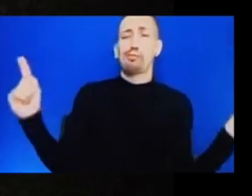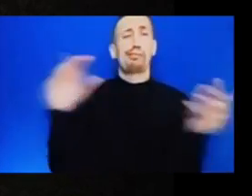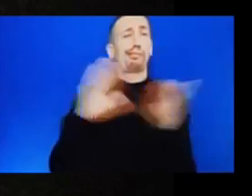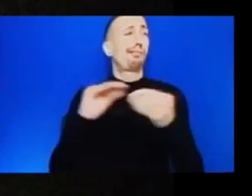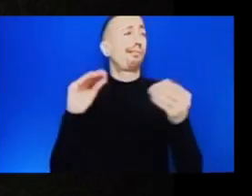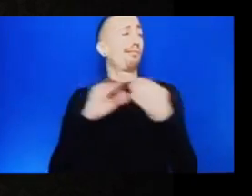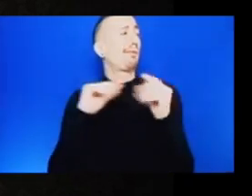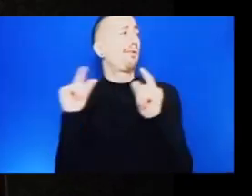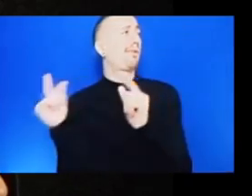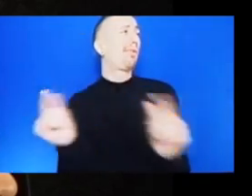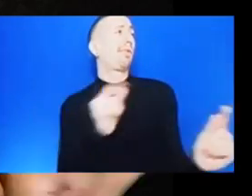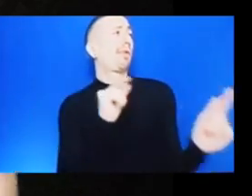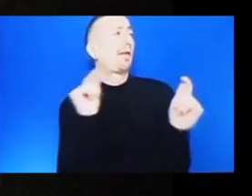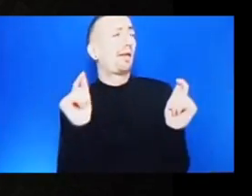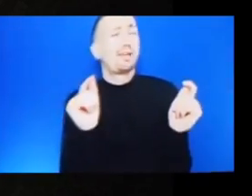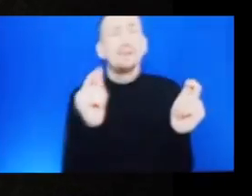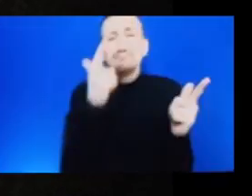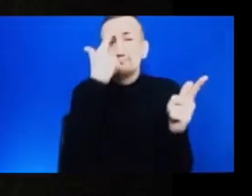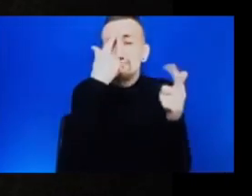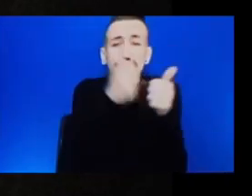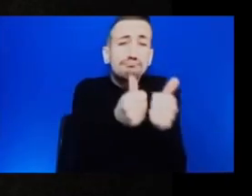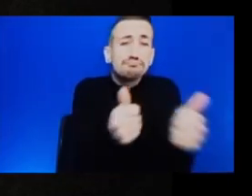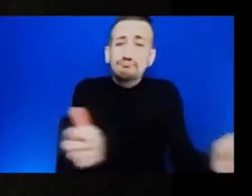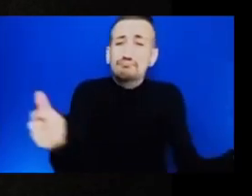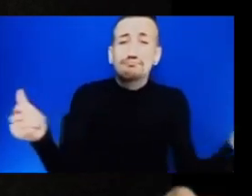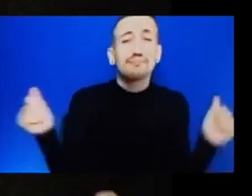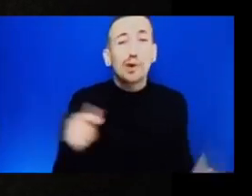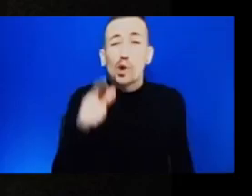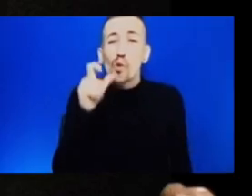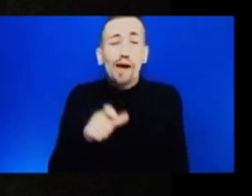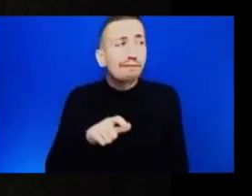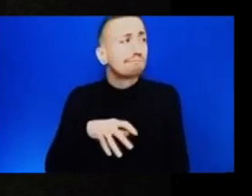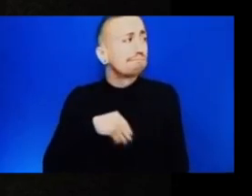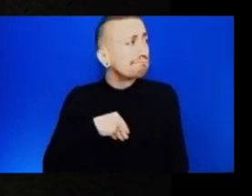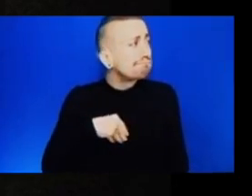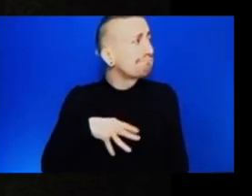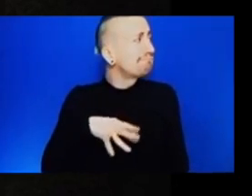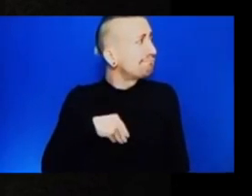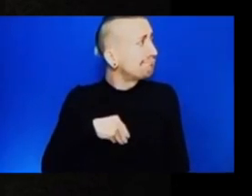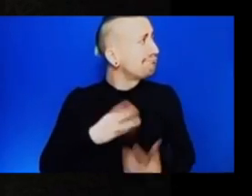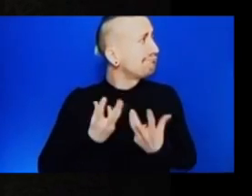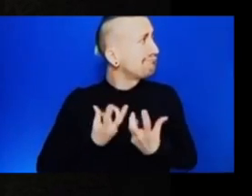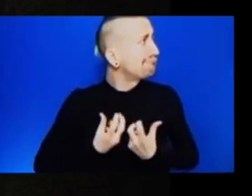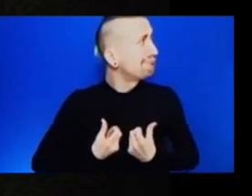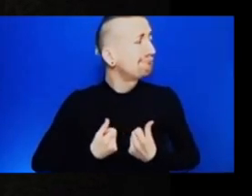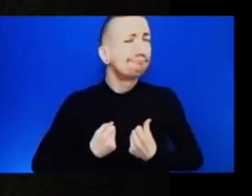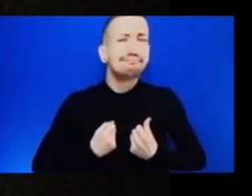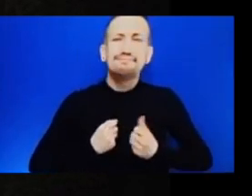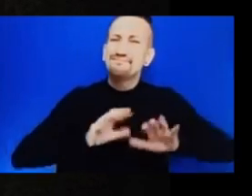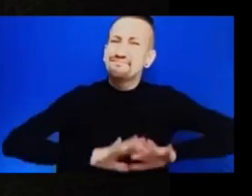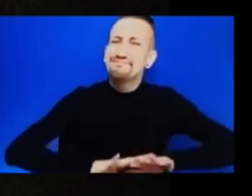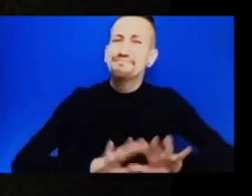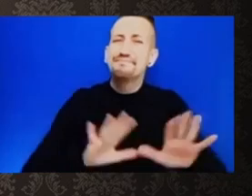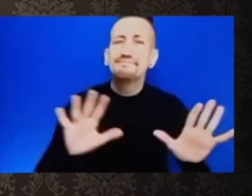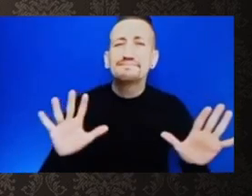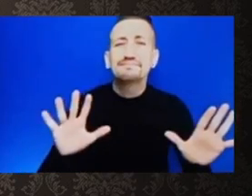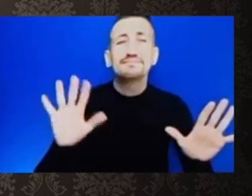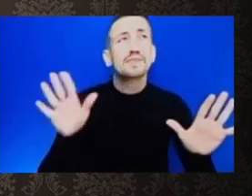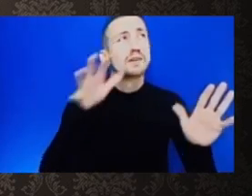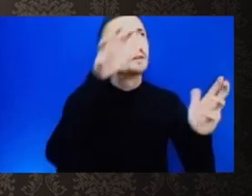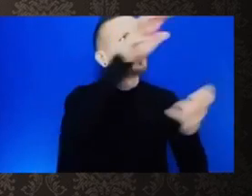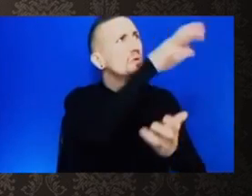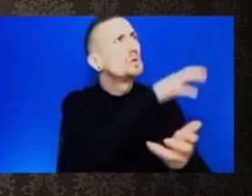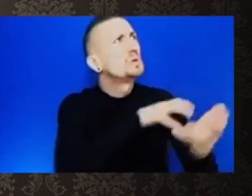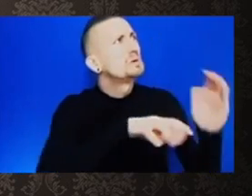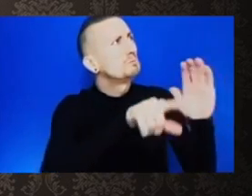it. And they can say what they need to say, and you ain't gotta stand and take